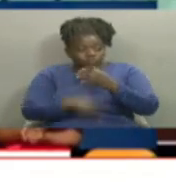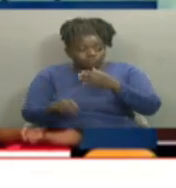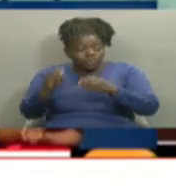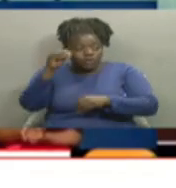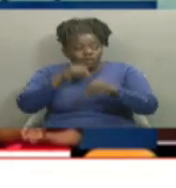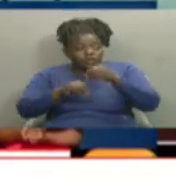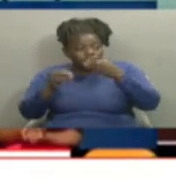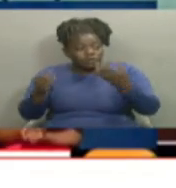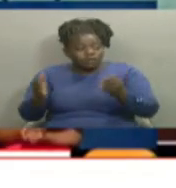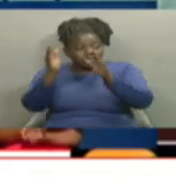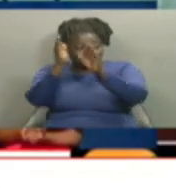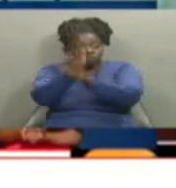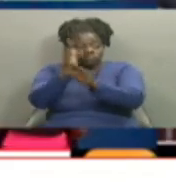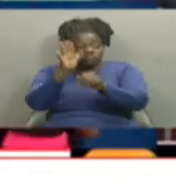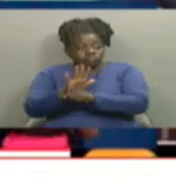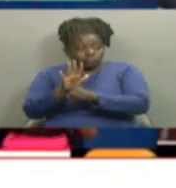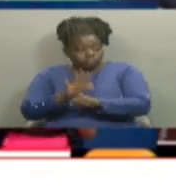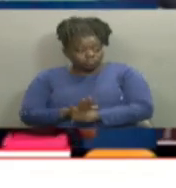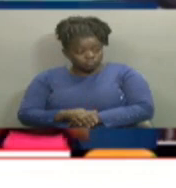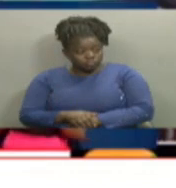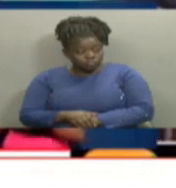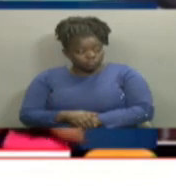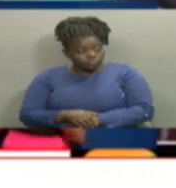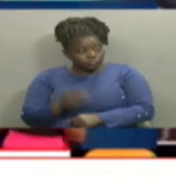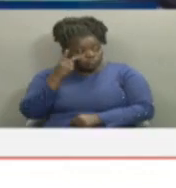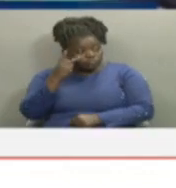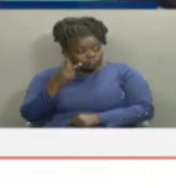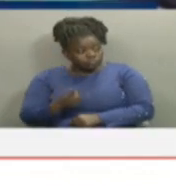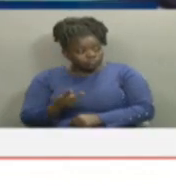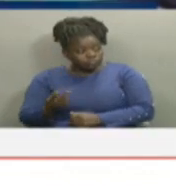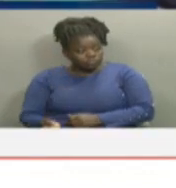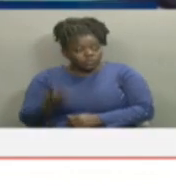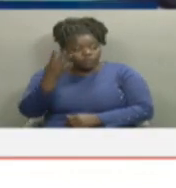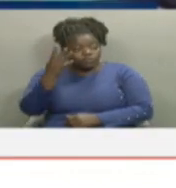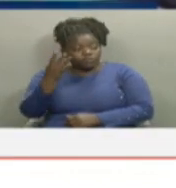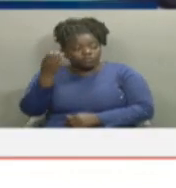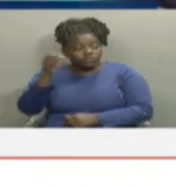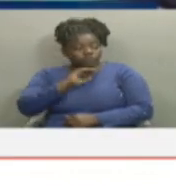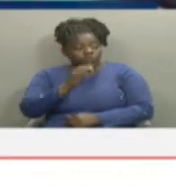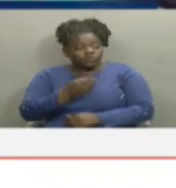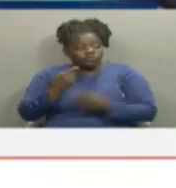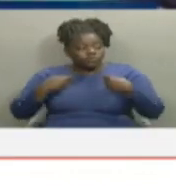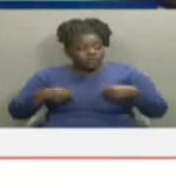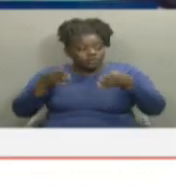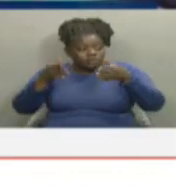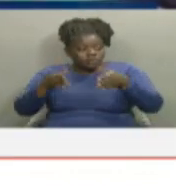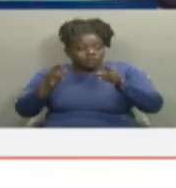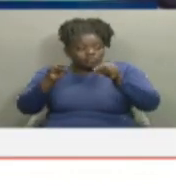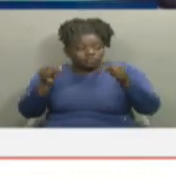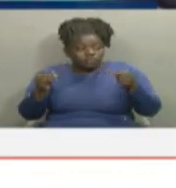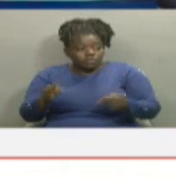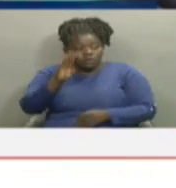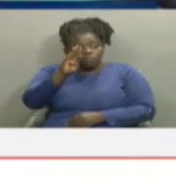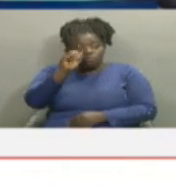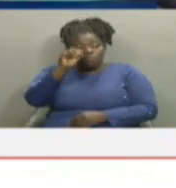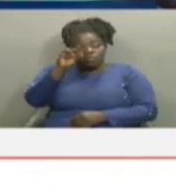kano kabaddemu ekizikiza. As you can see, the four of us, we are here not at Bomas of